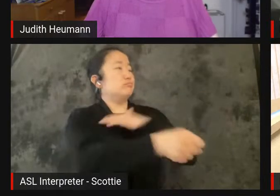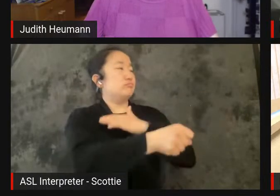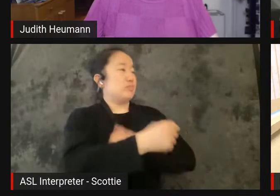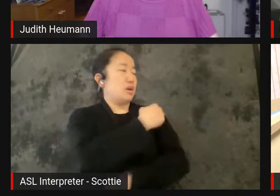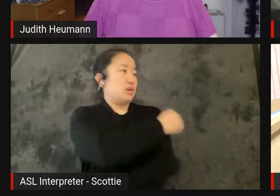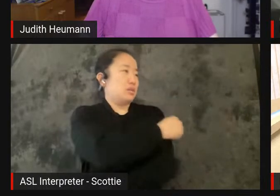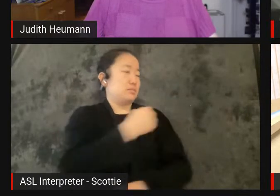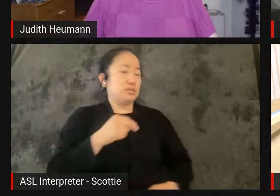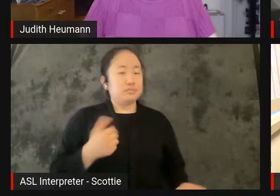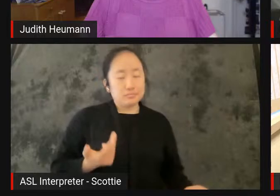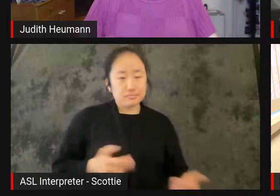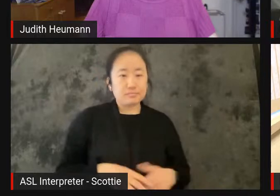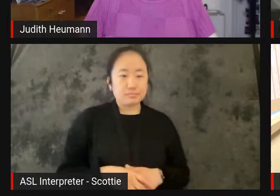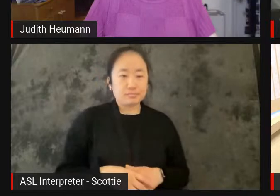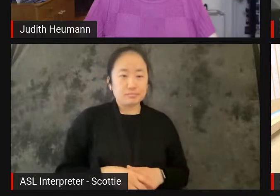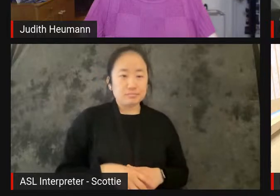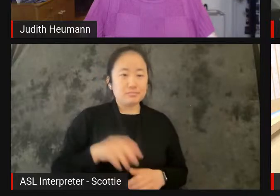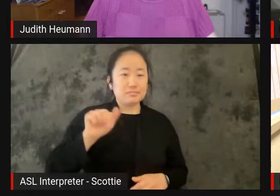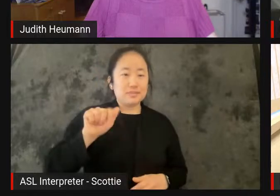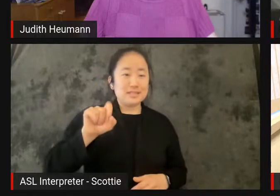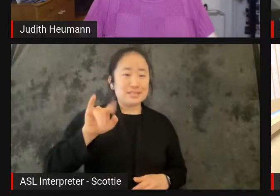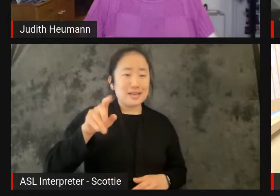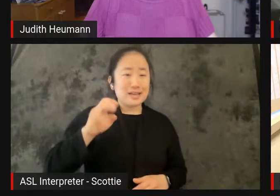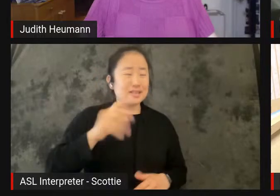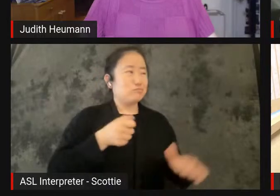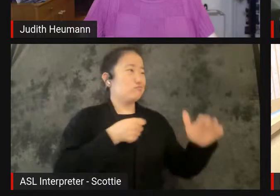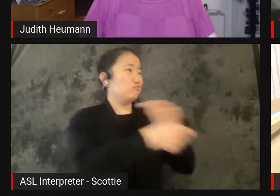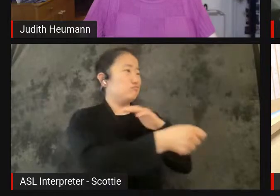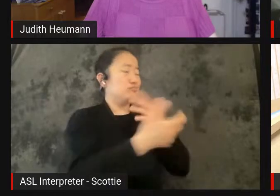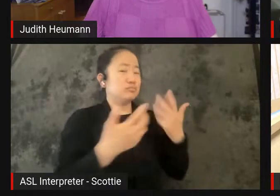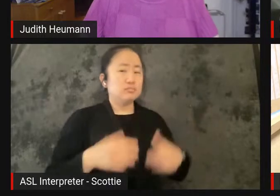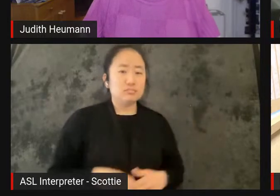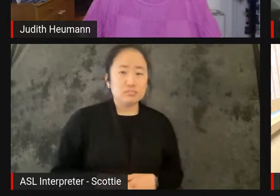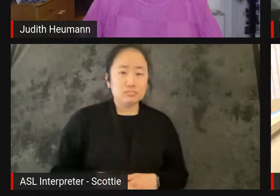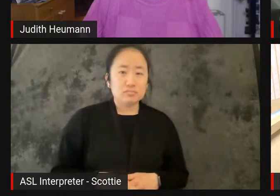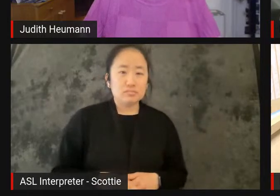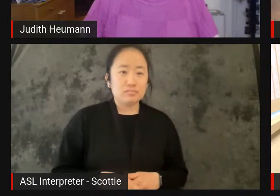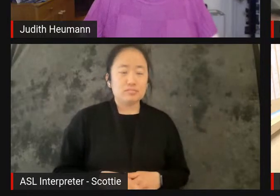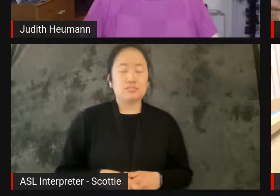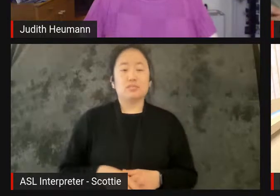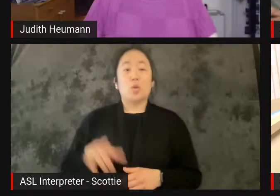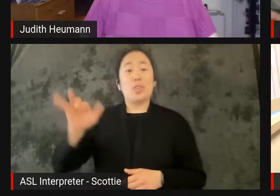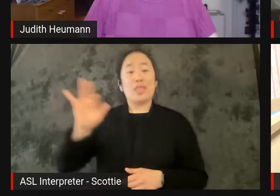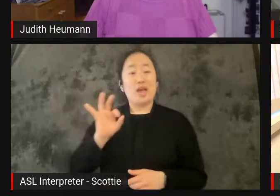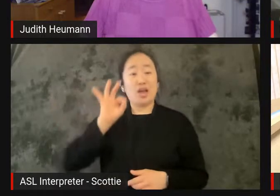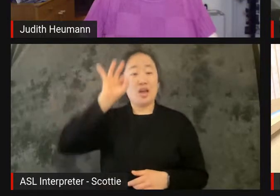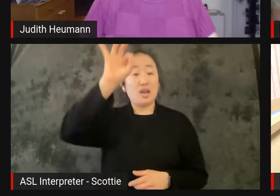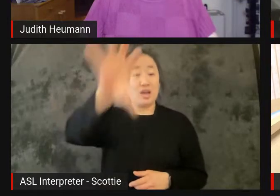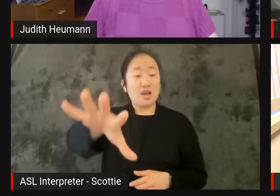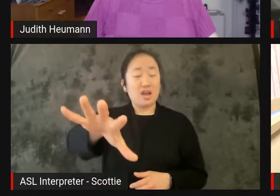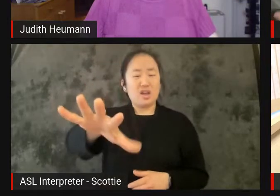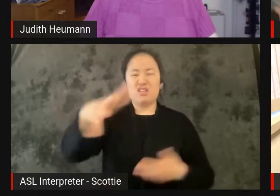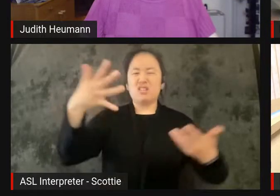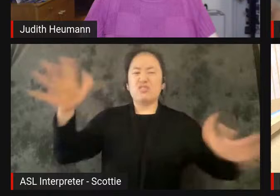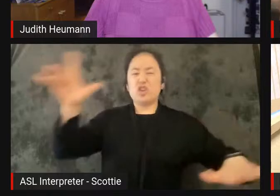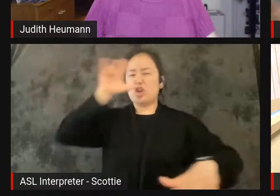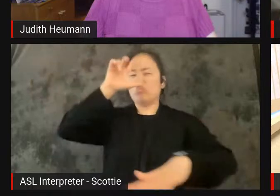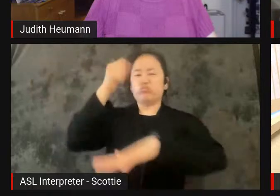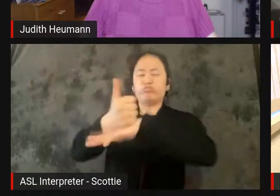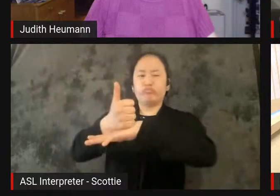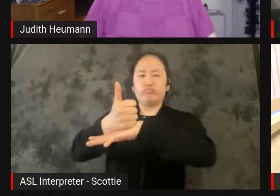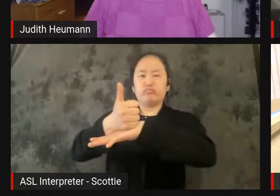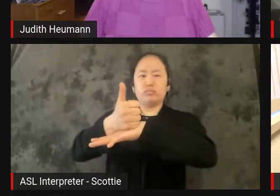And with that simple recommendation, he set a mindset and an approach to